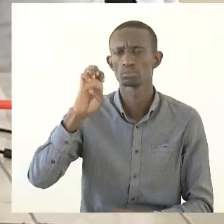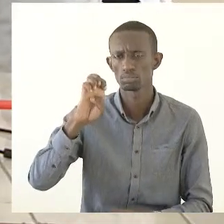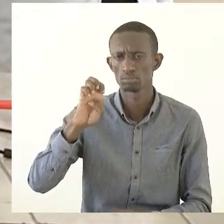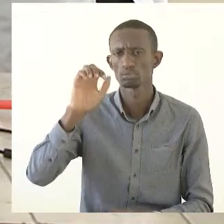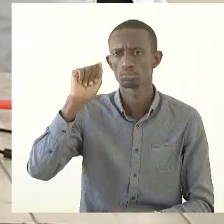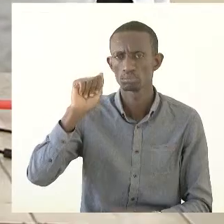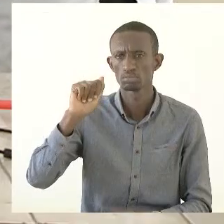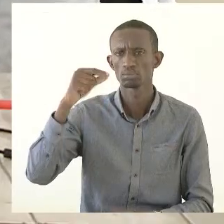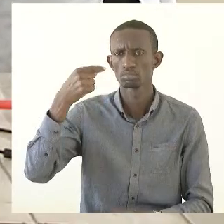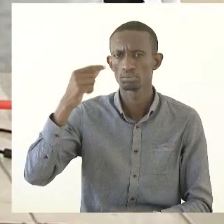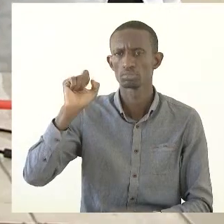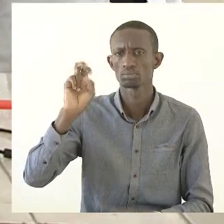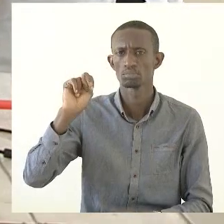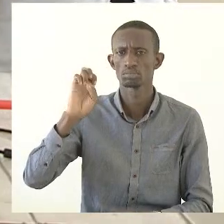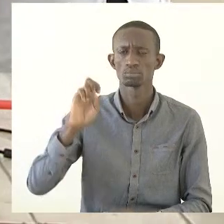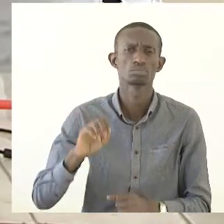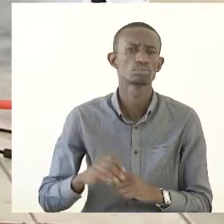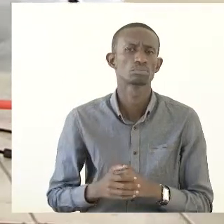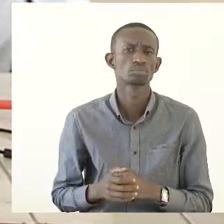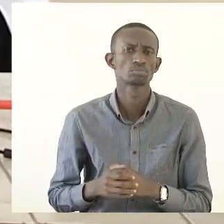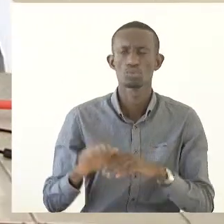that is used